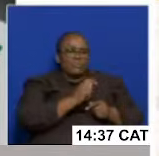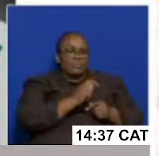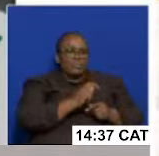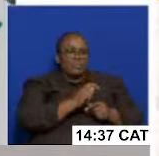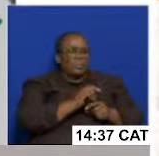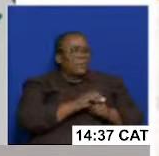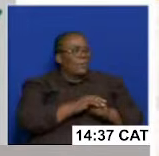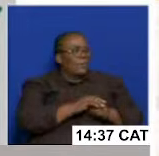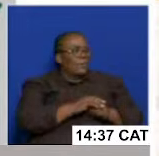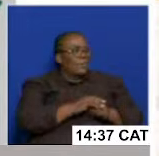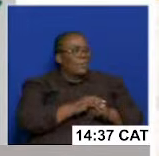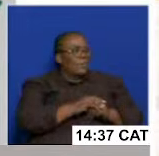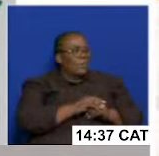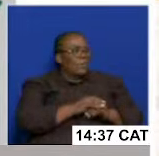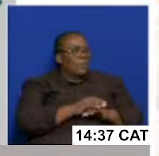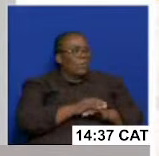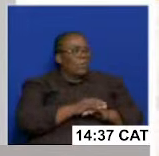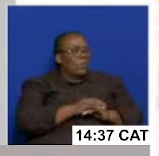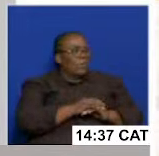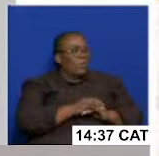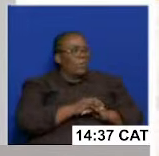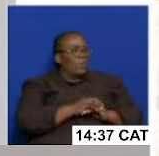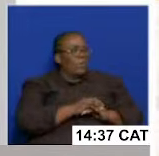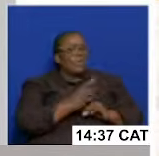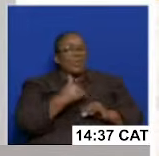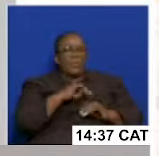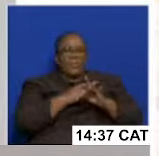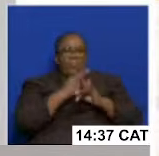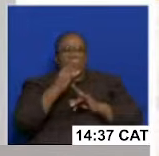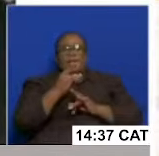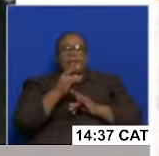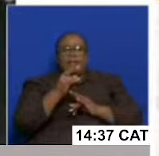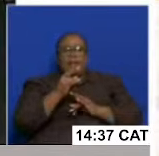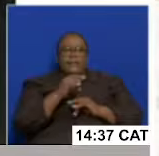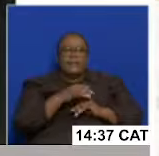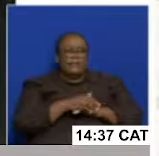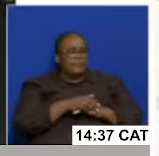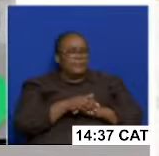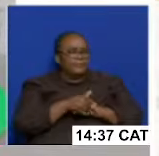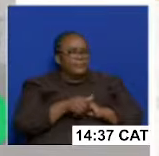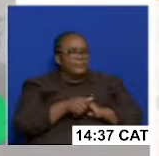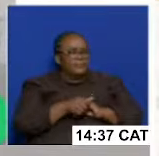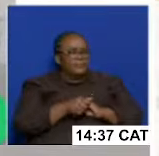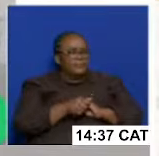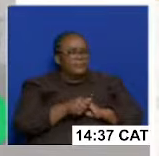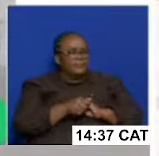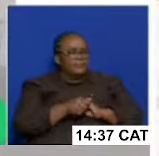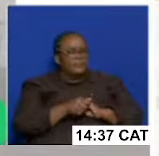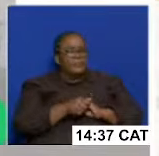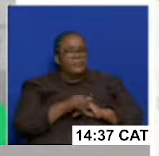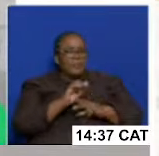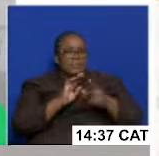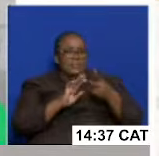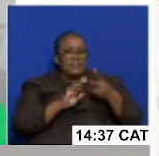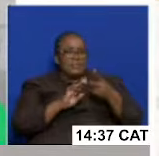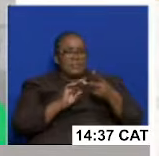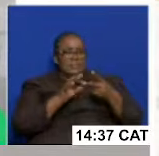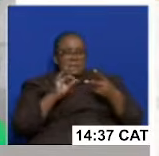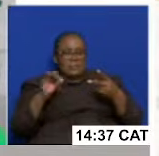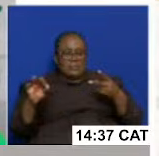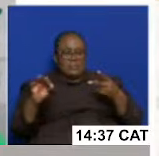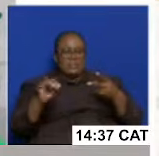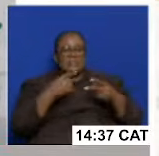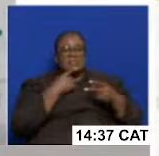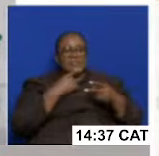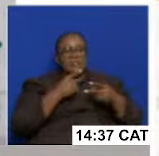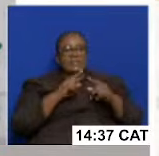brat. There's some emojis there and she says, "I stress." The second sentence there, she says, "But we already have someone